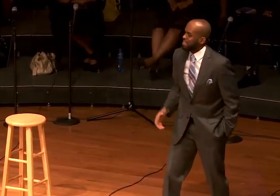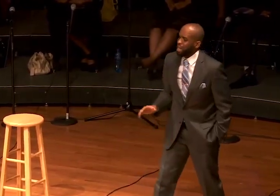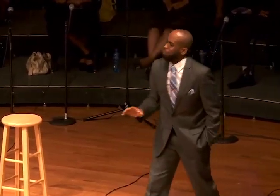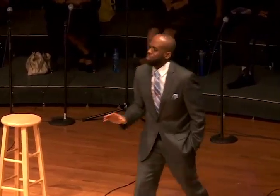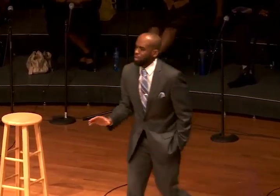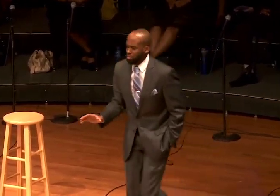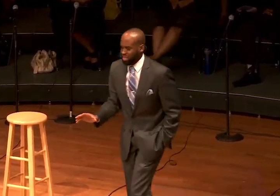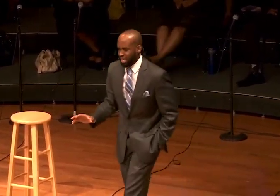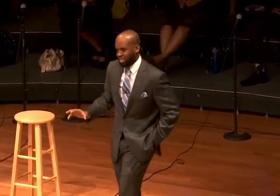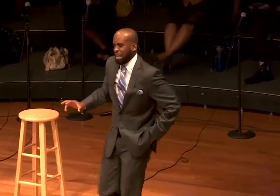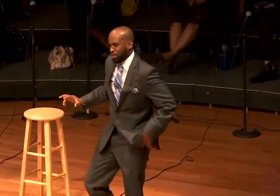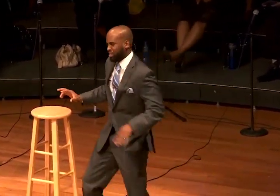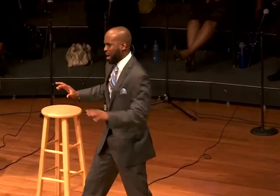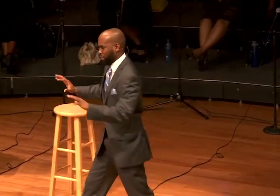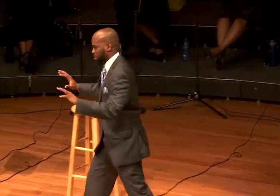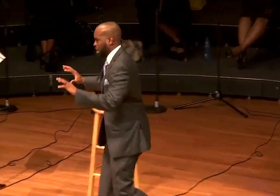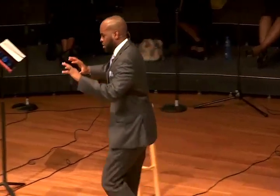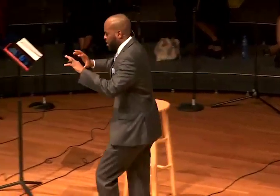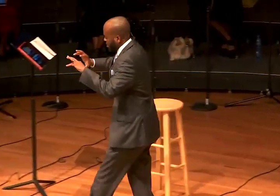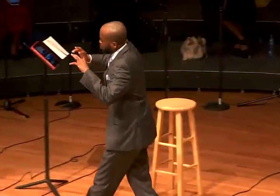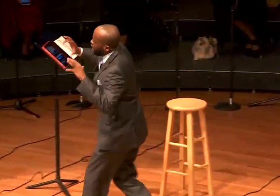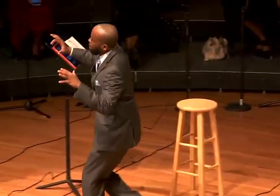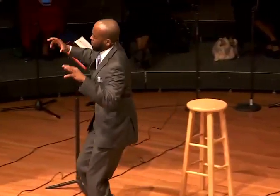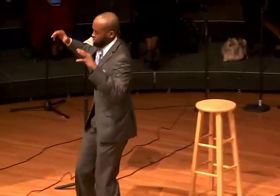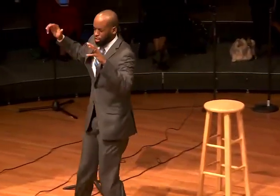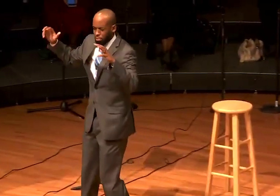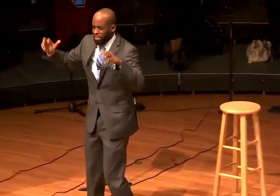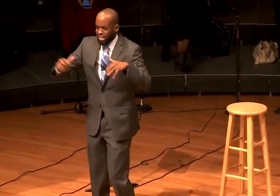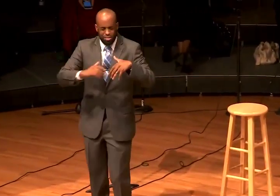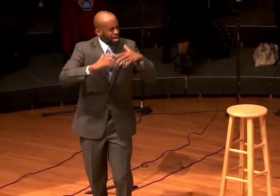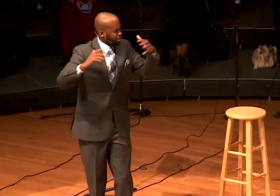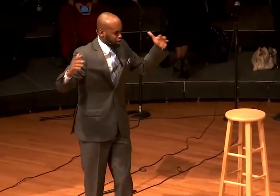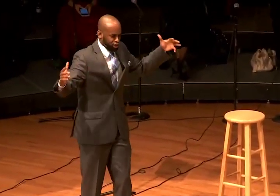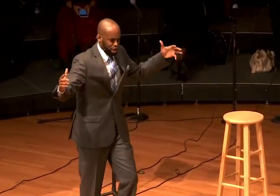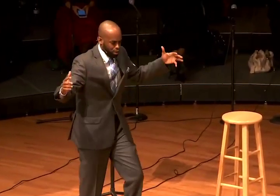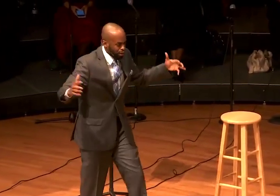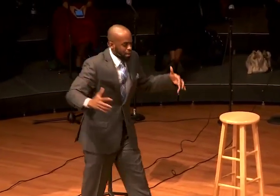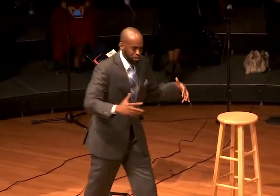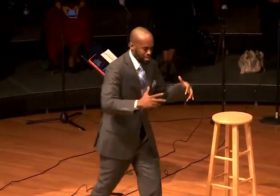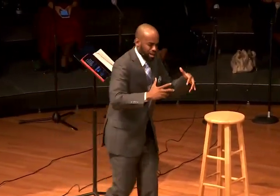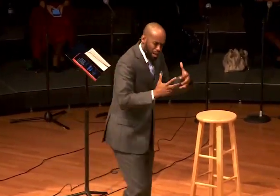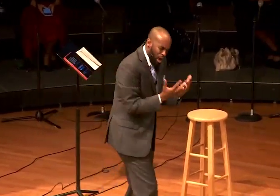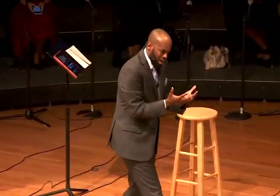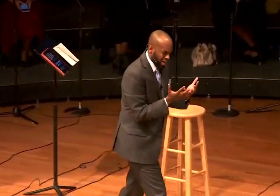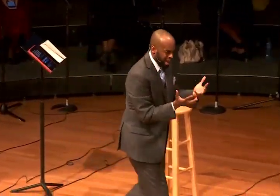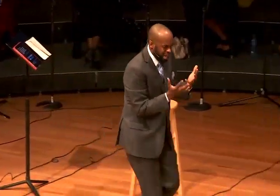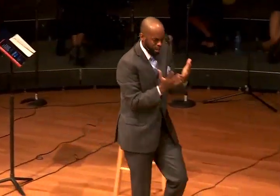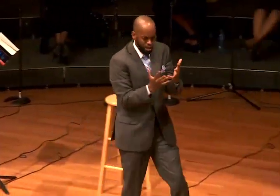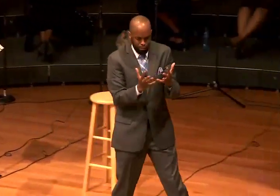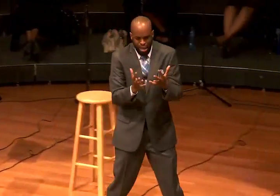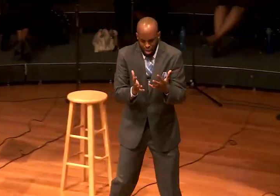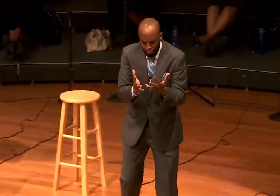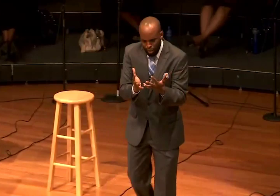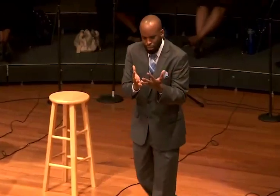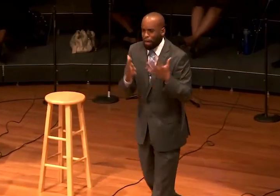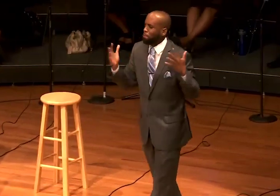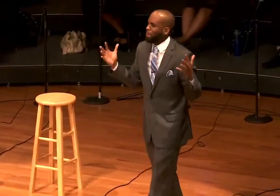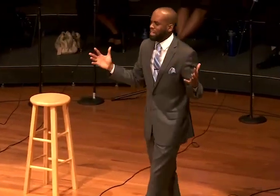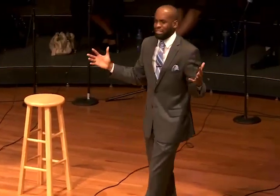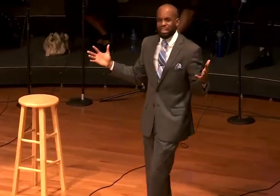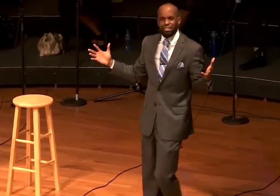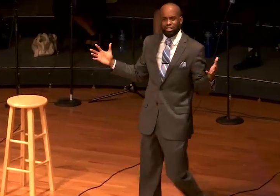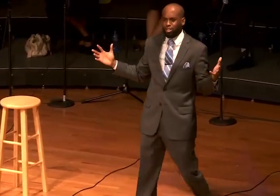arise. It's not one of those things. There's not this pomp and circumstance. There's not this show. There aren't a lot